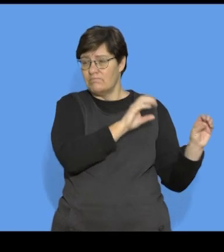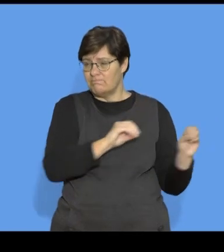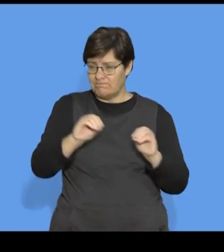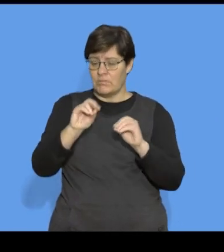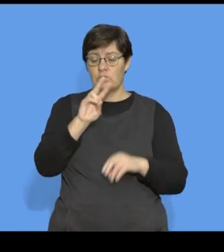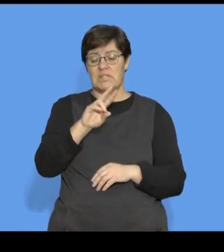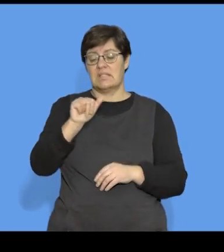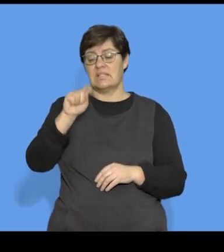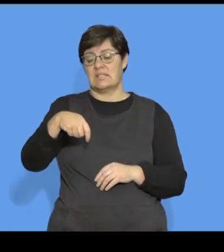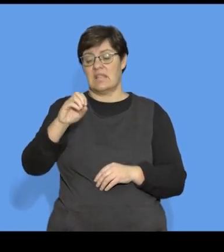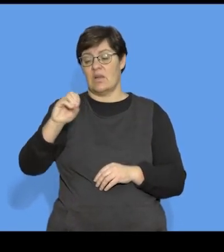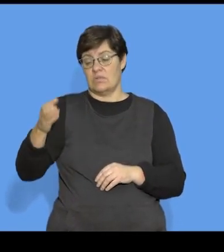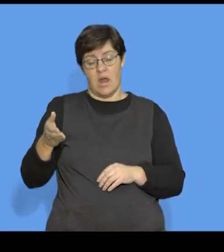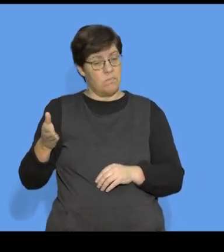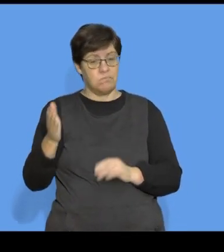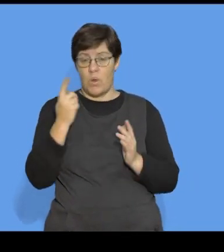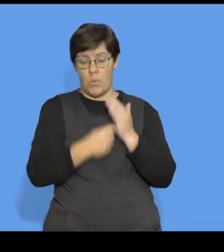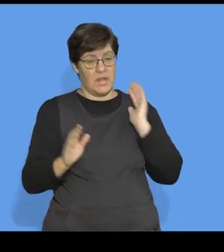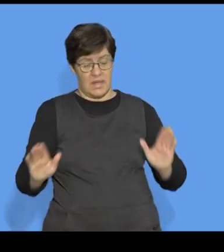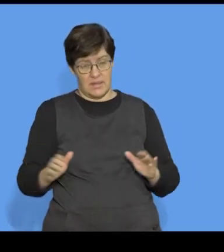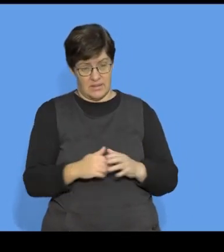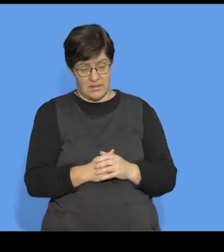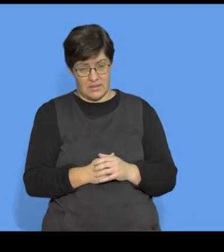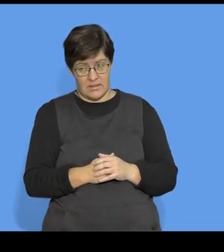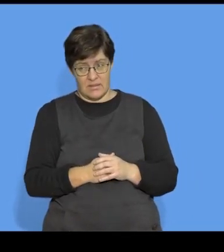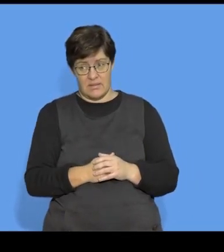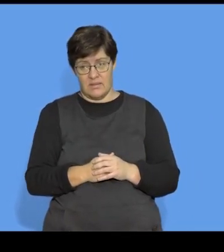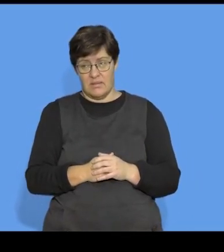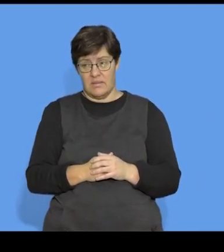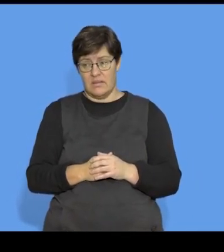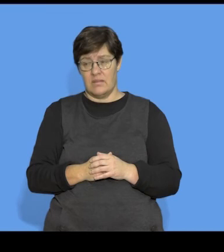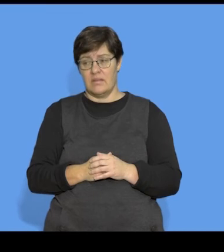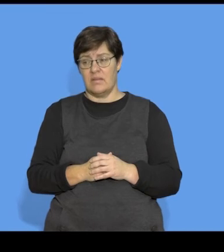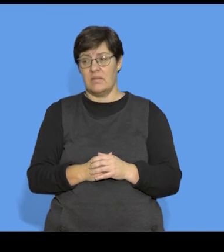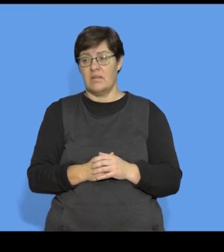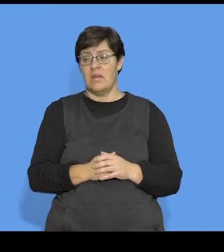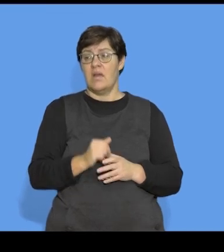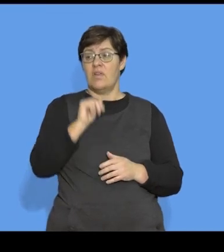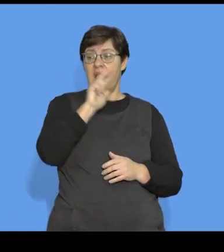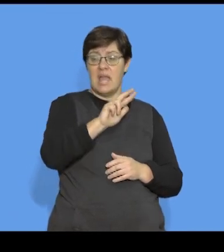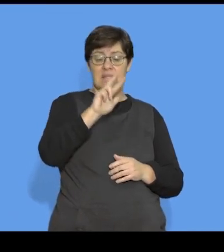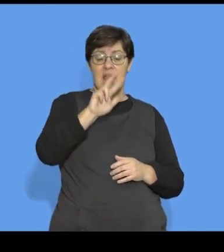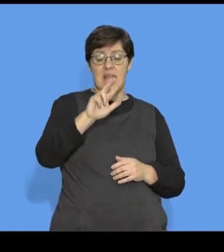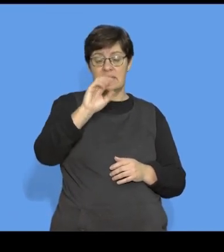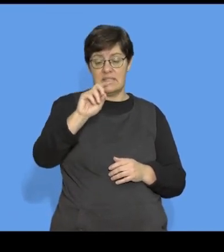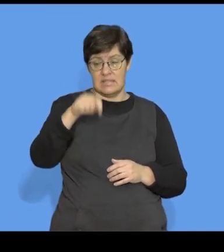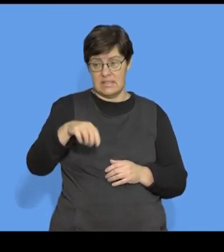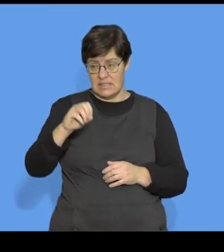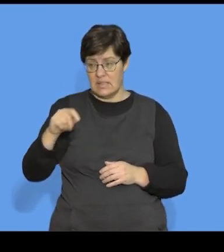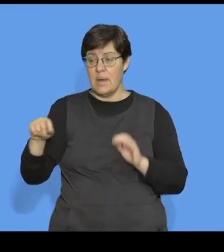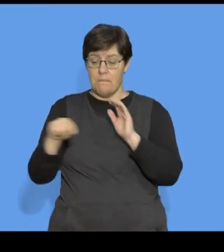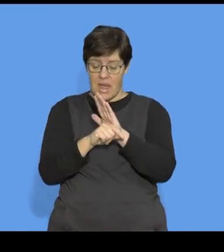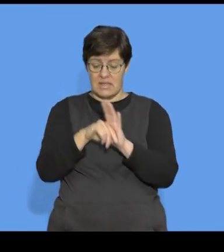that we only bring in the 26,000 Rand. Clearly you can see. So, if you took the